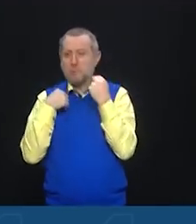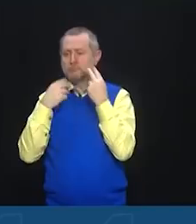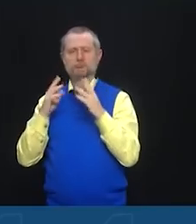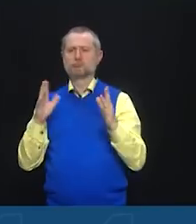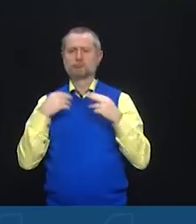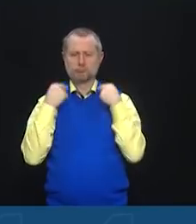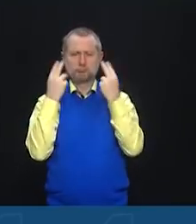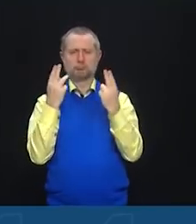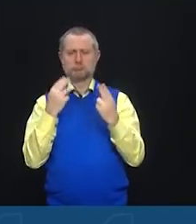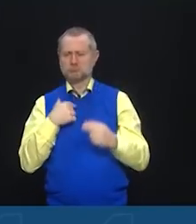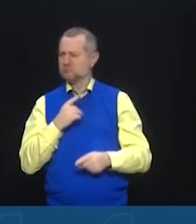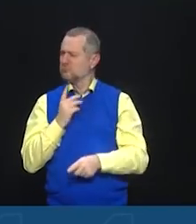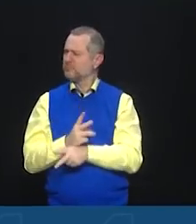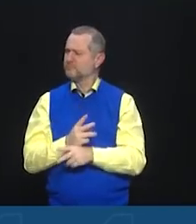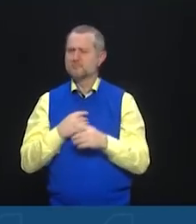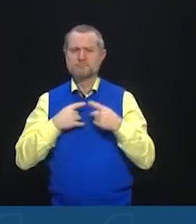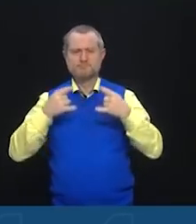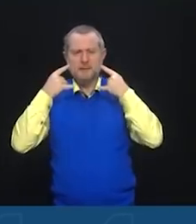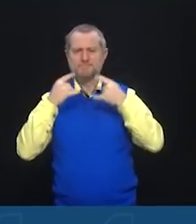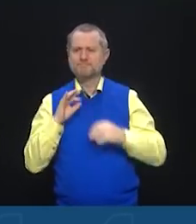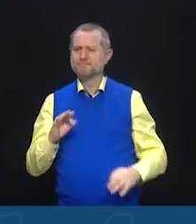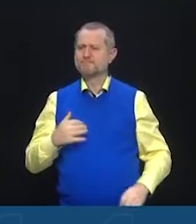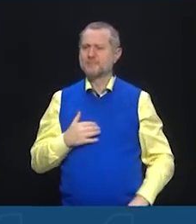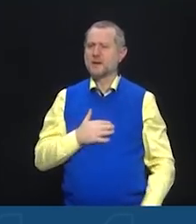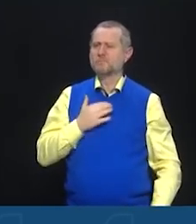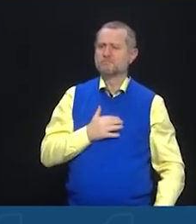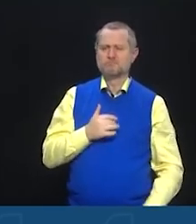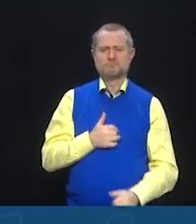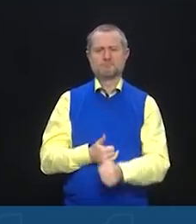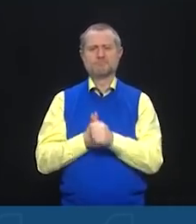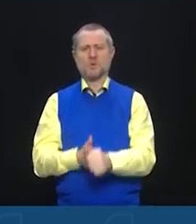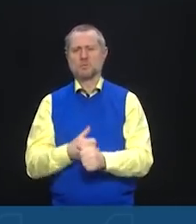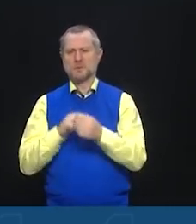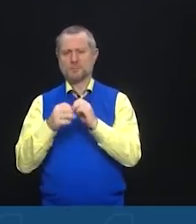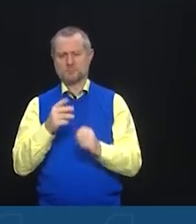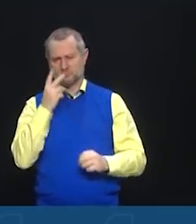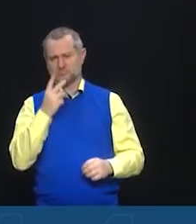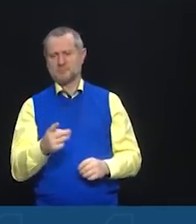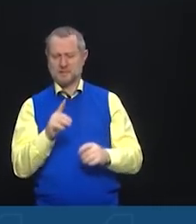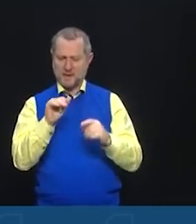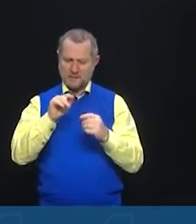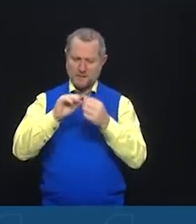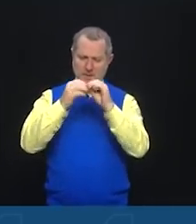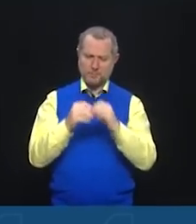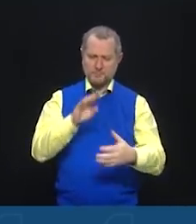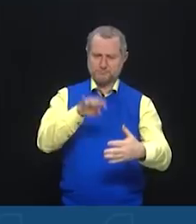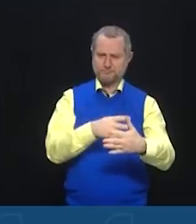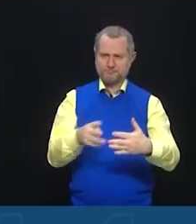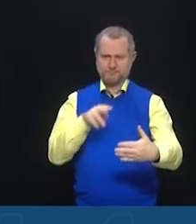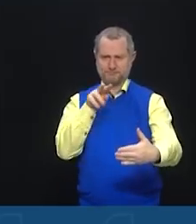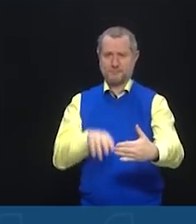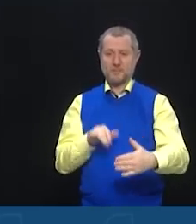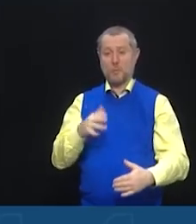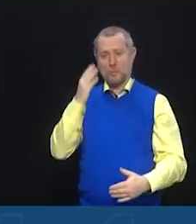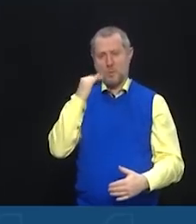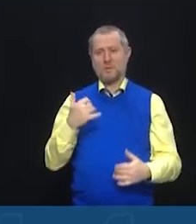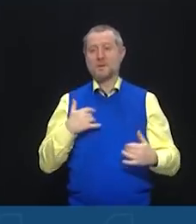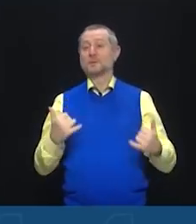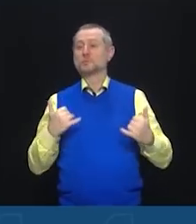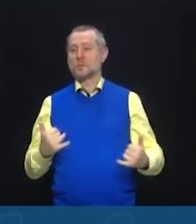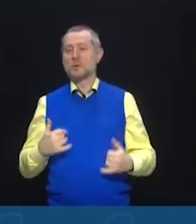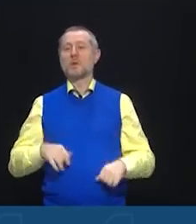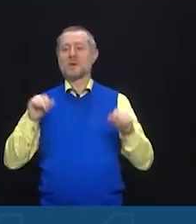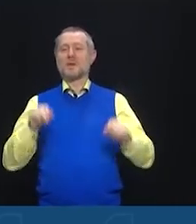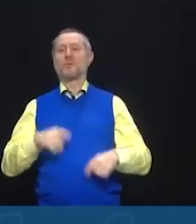that were out there, other than being clear-eyed and looking at the data and listening to the experts. That is why today we were able to say this